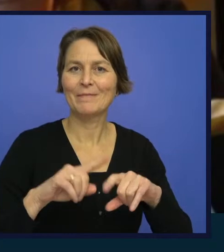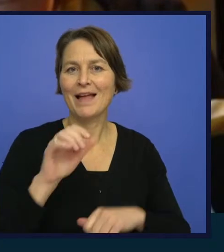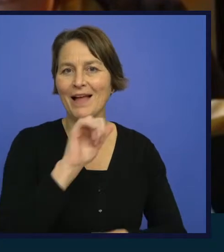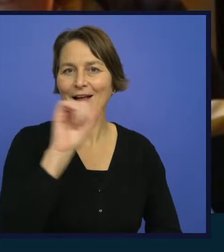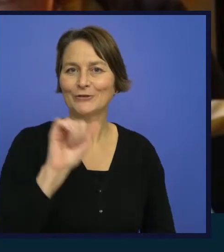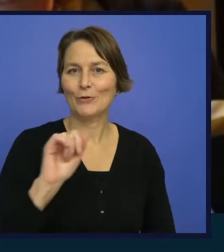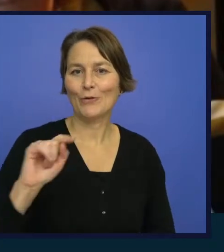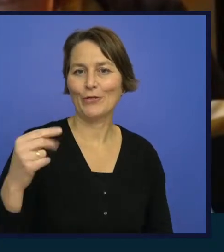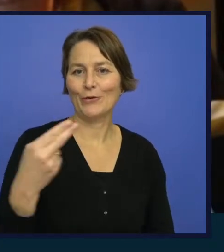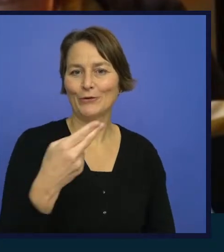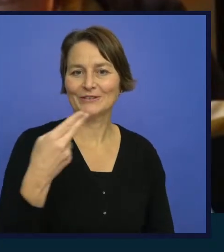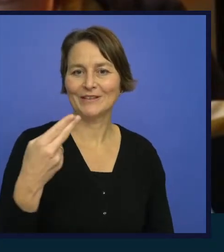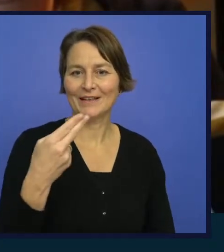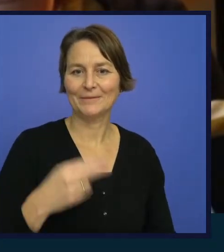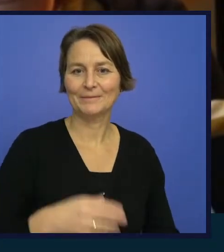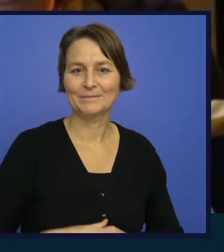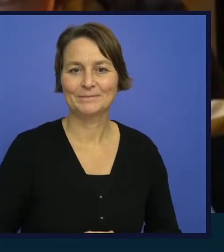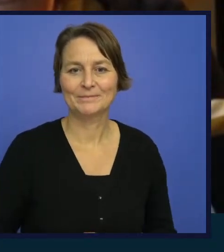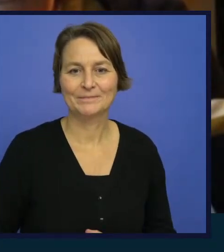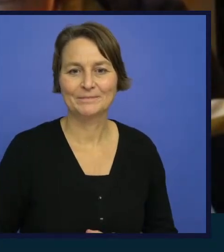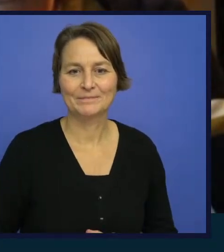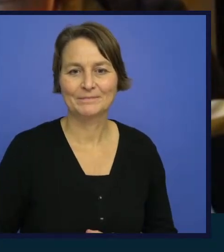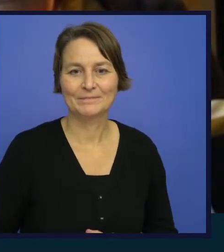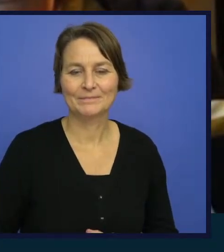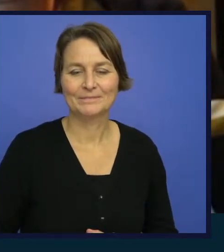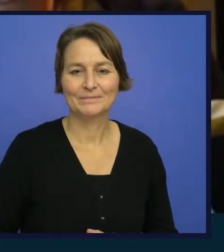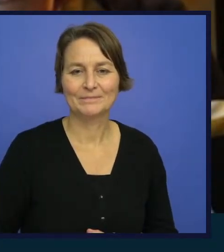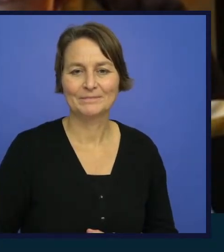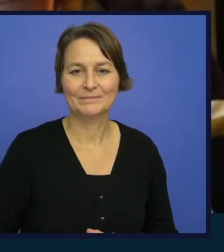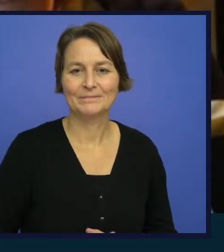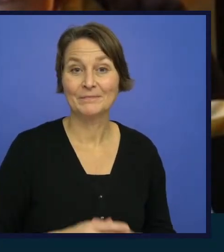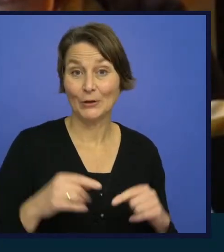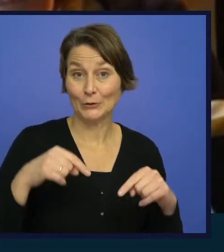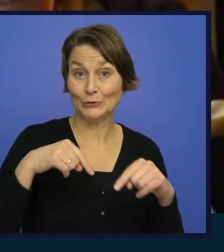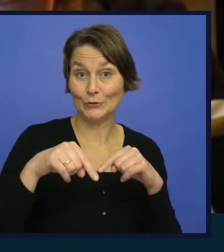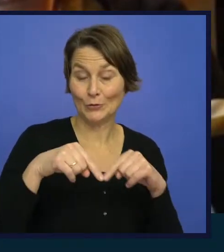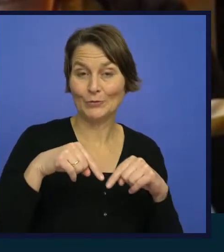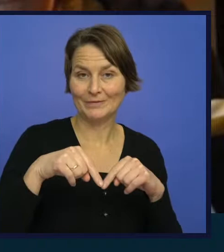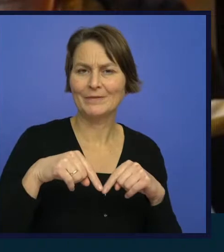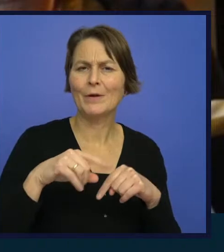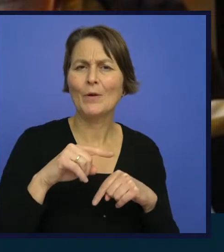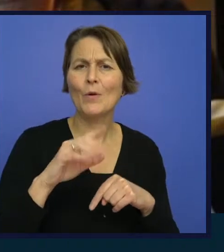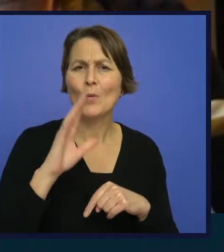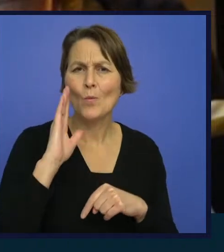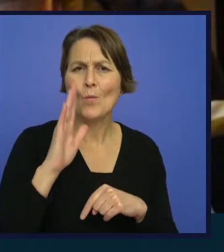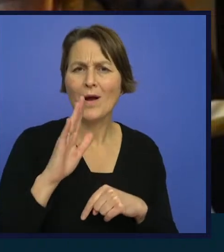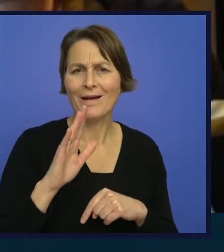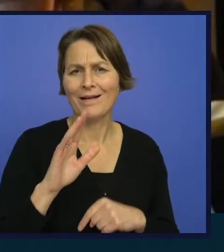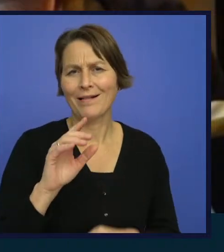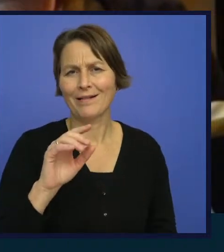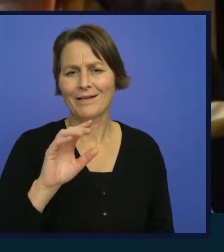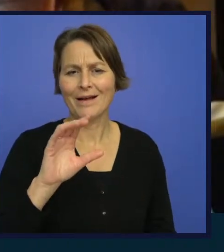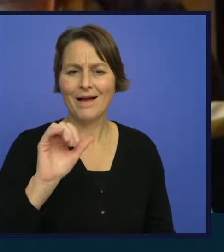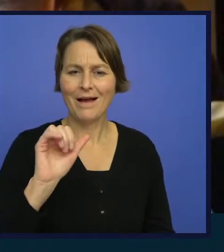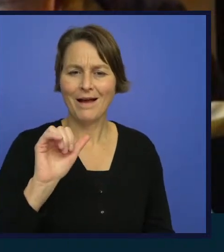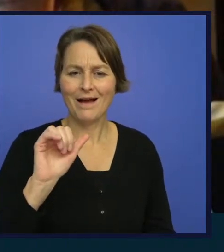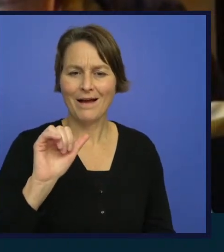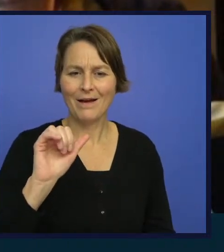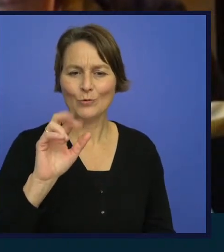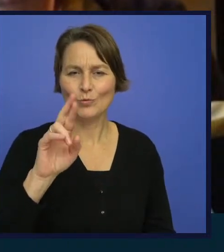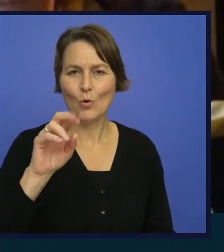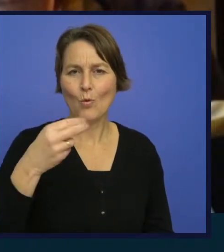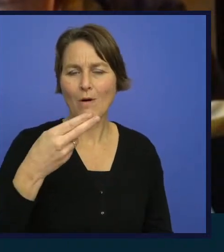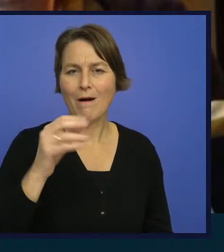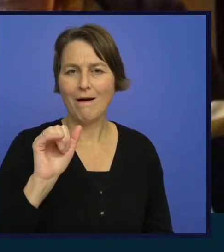again. And in just a minute, Roman Kumar, Corporate Vice President of Azure Data, will start this evening with a grand tour